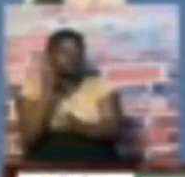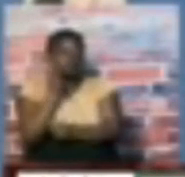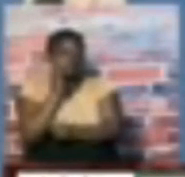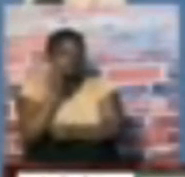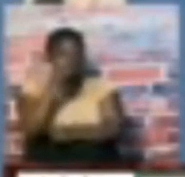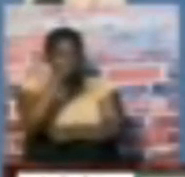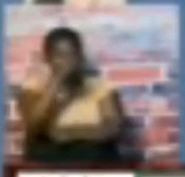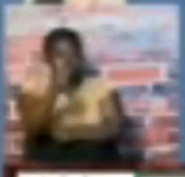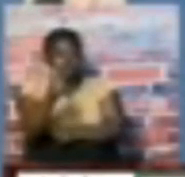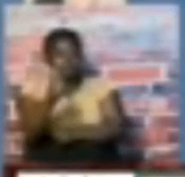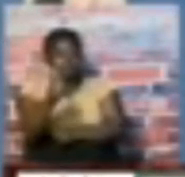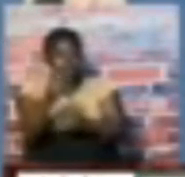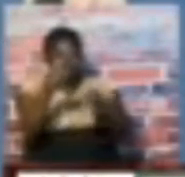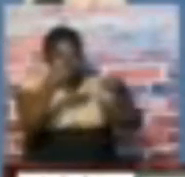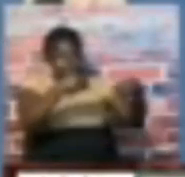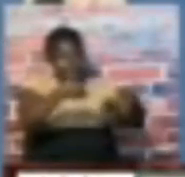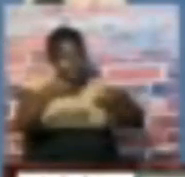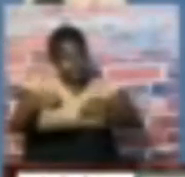items.